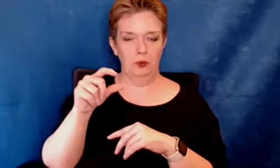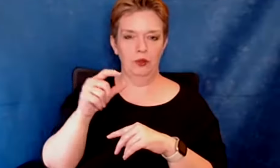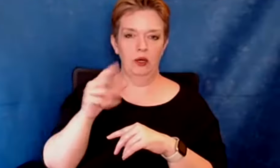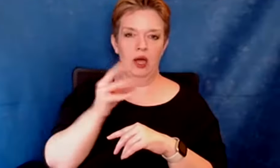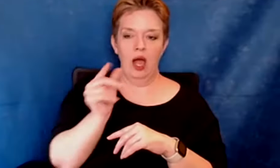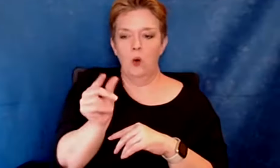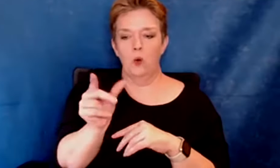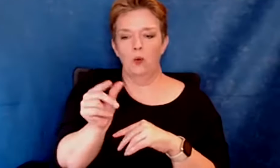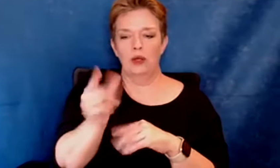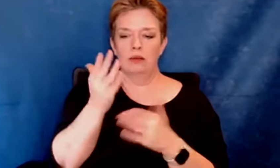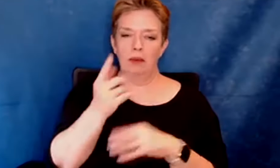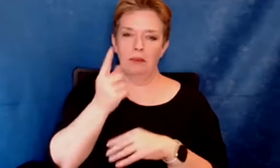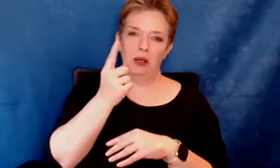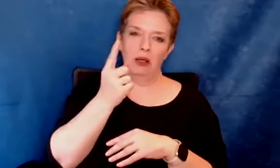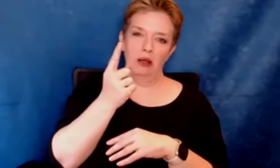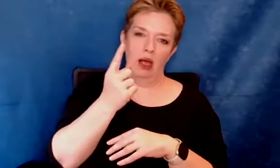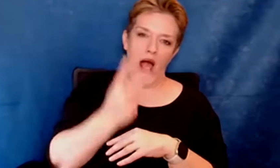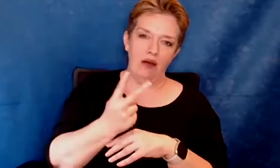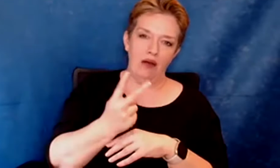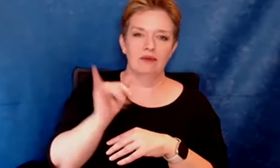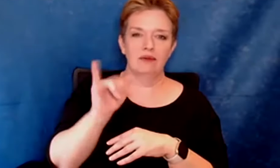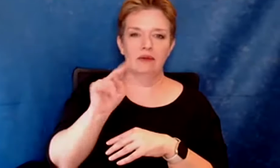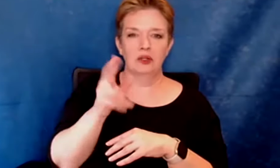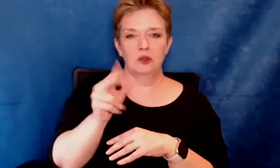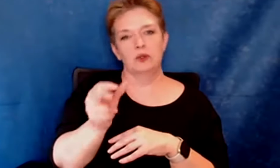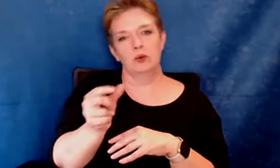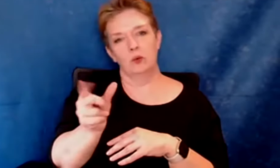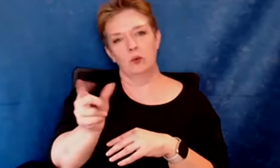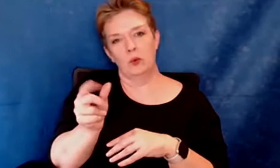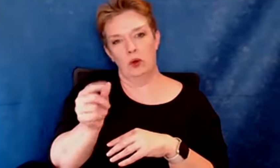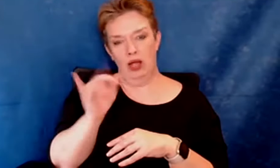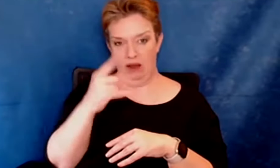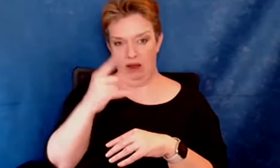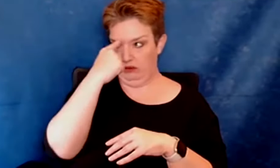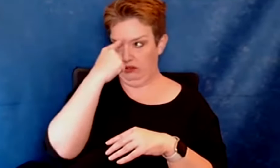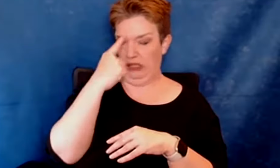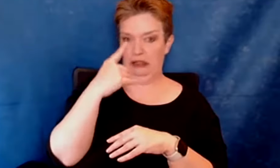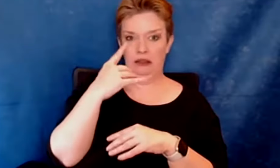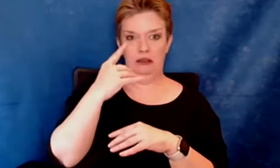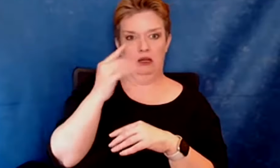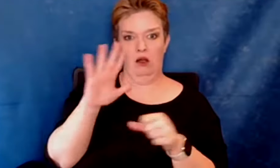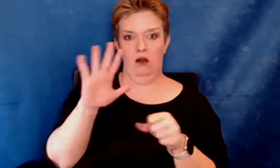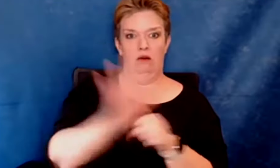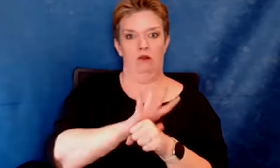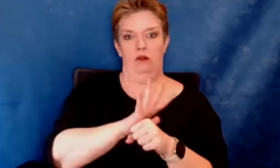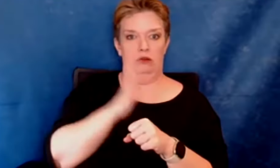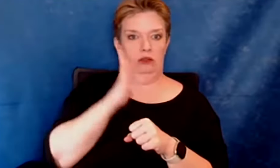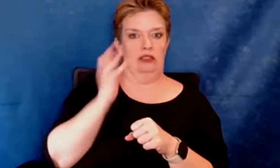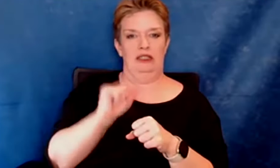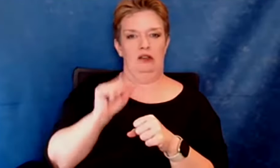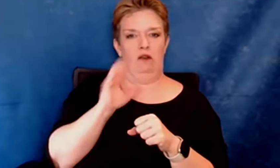width. So I think if you imagine that being a solid piece of silver, that would weigh you down, but they're rather light and elegant.